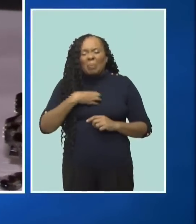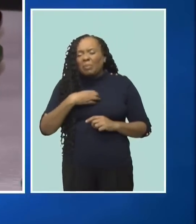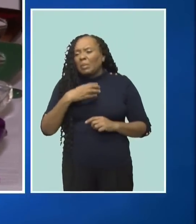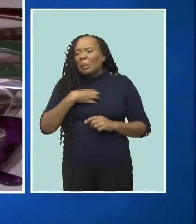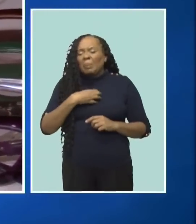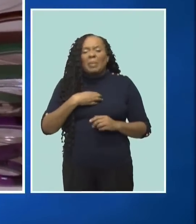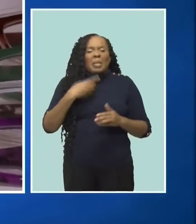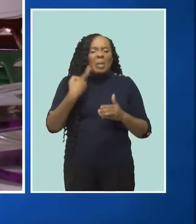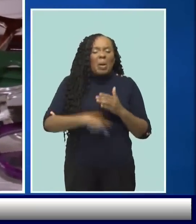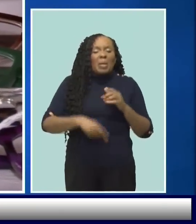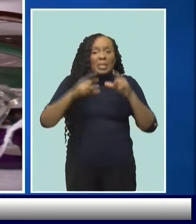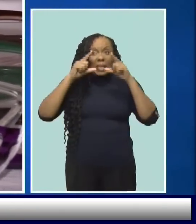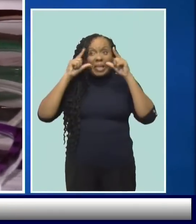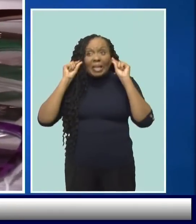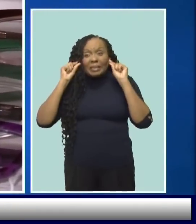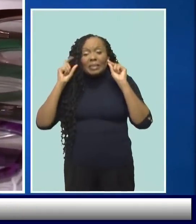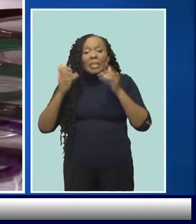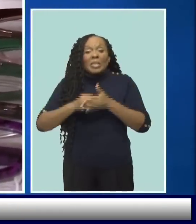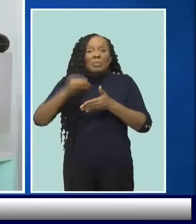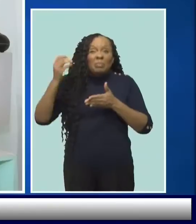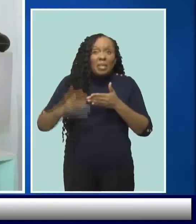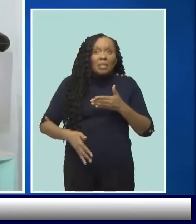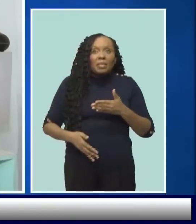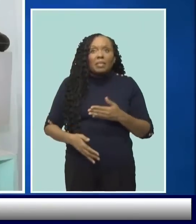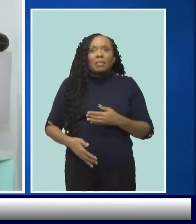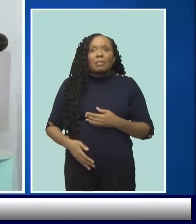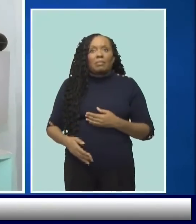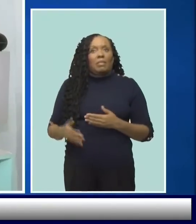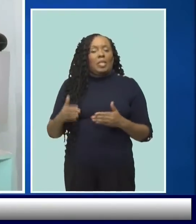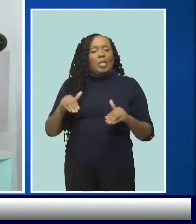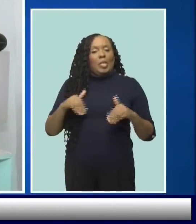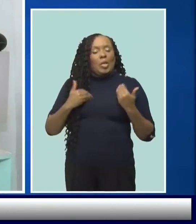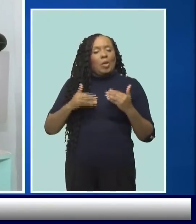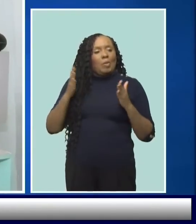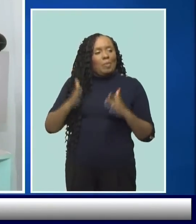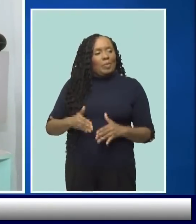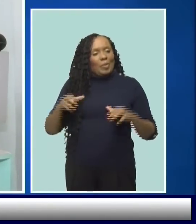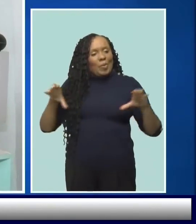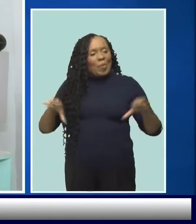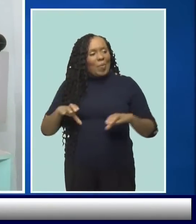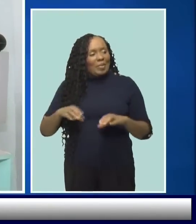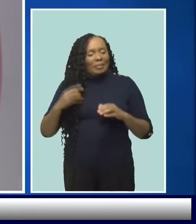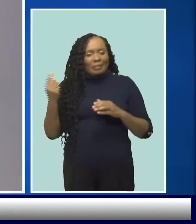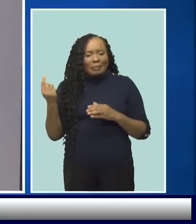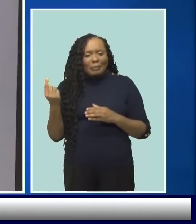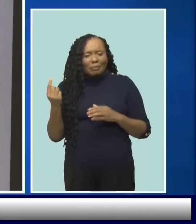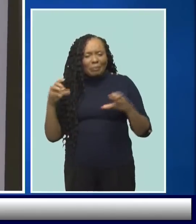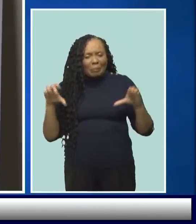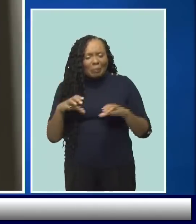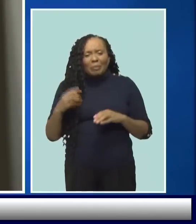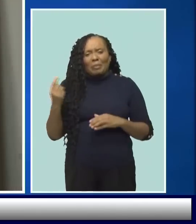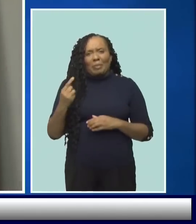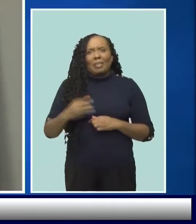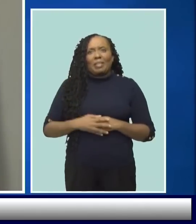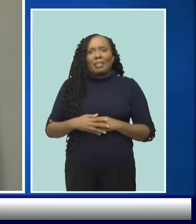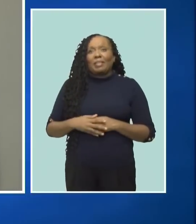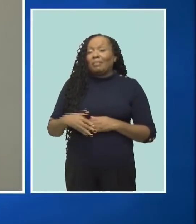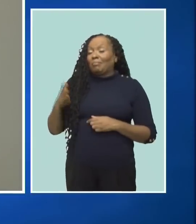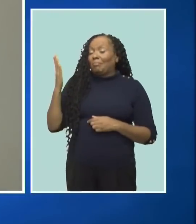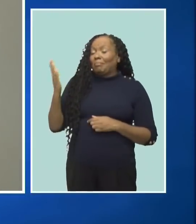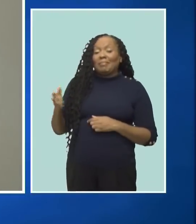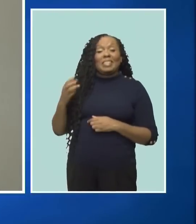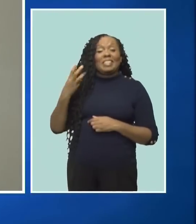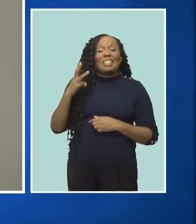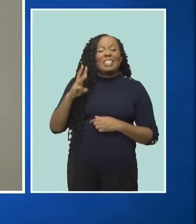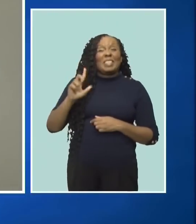in Barbados motivated young entrepreneur Anmar Brathwaite to do something about it. That's how 1628 came about,